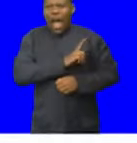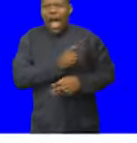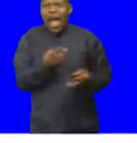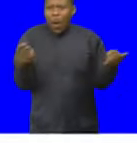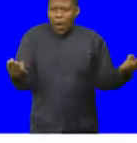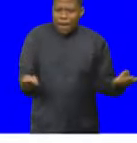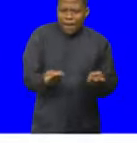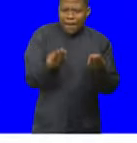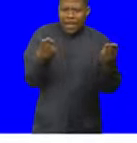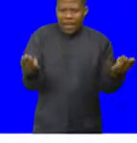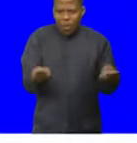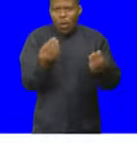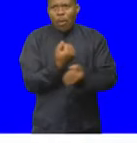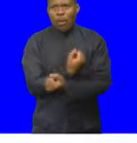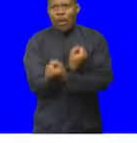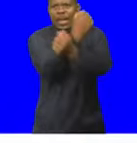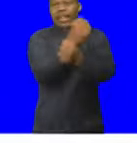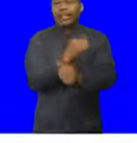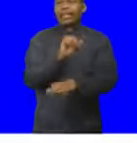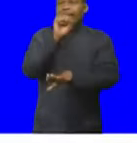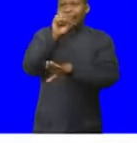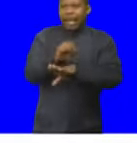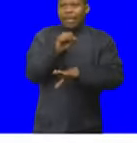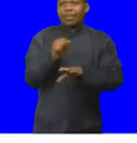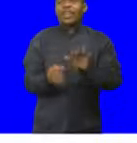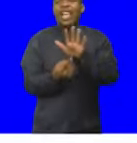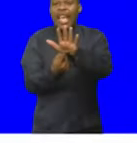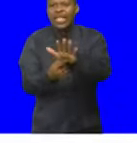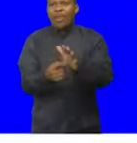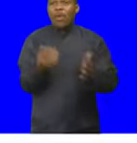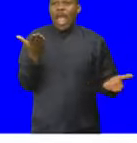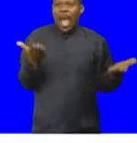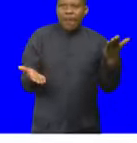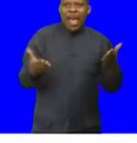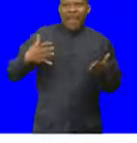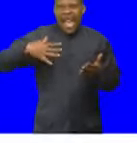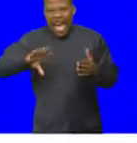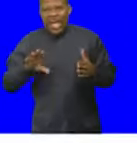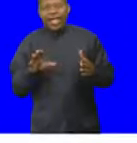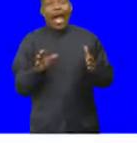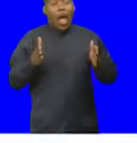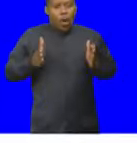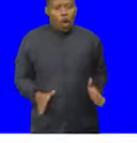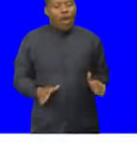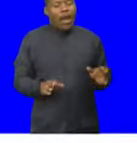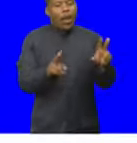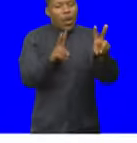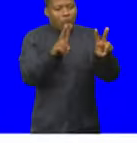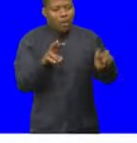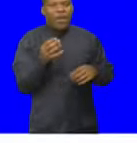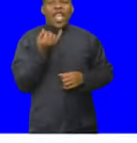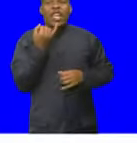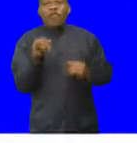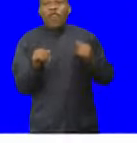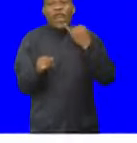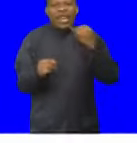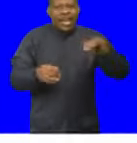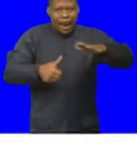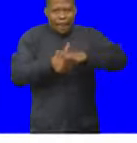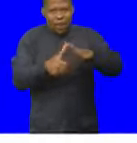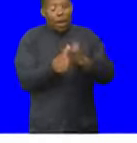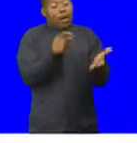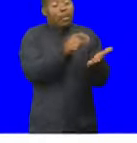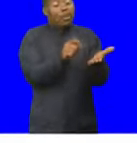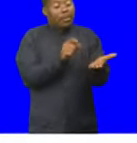lekufuna bavikeleke kuwo ngoba na ucwaninga ngalesi sikhathi uthatha tintfo letithite noma uthatha i-information yemuntu lebaluleke kakhulu